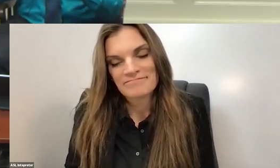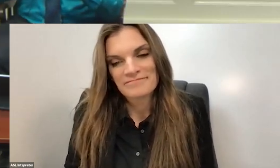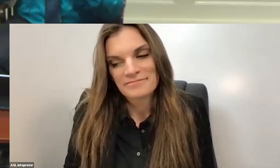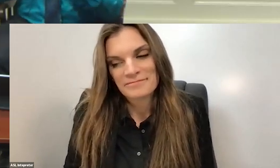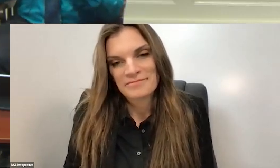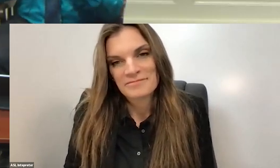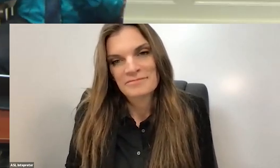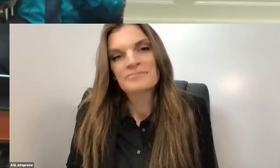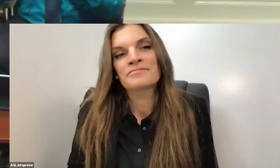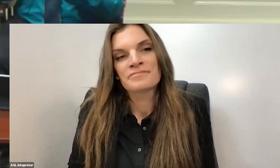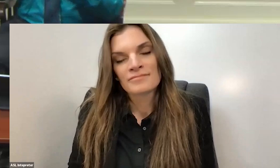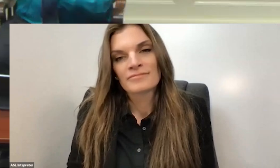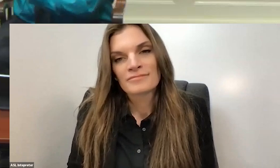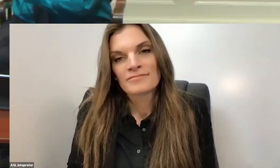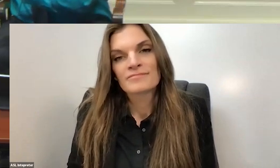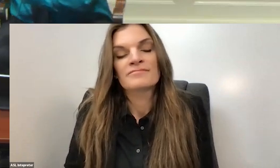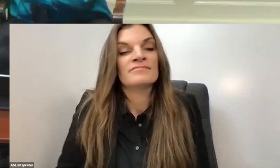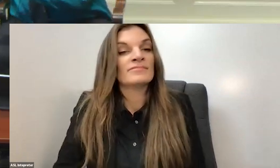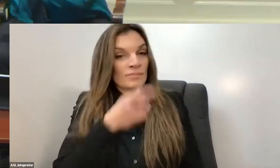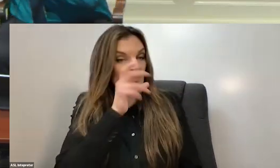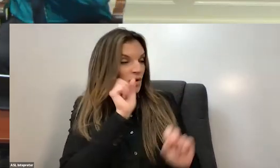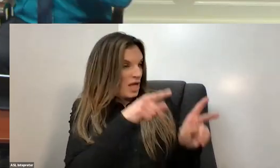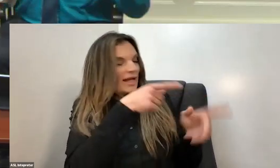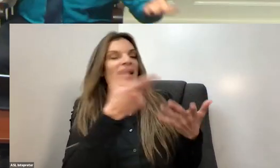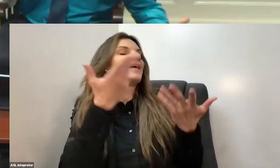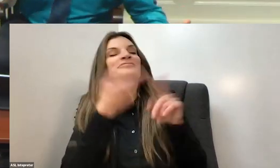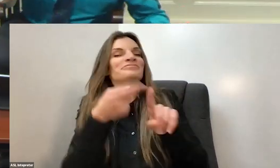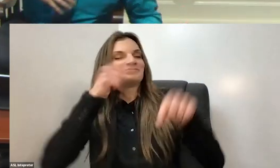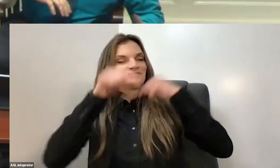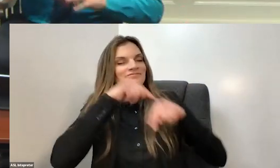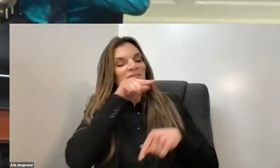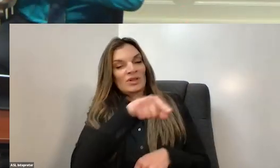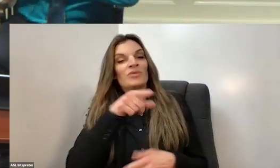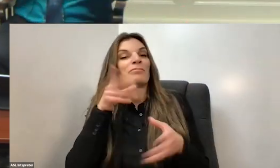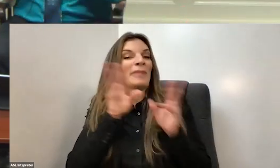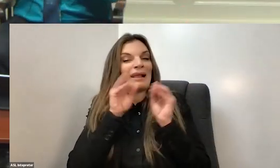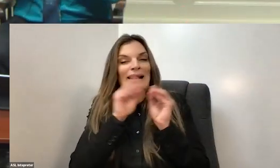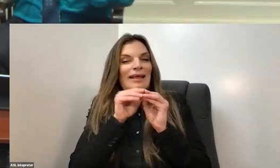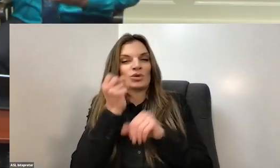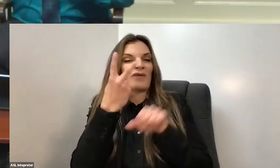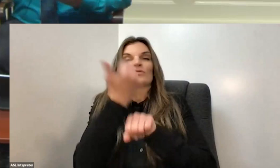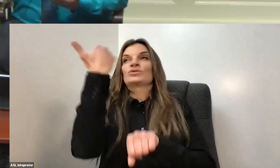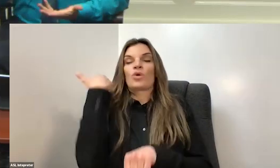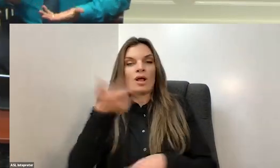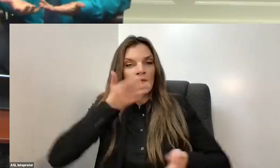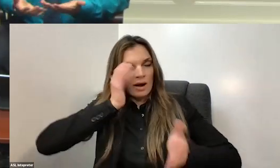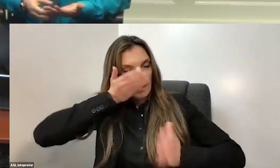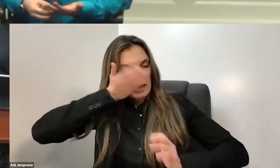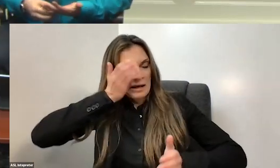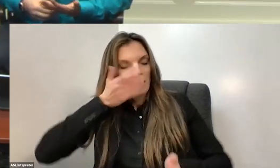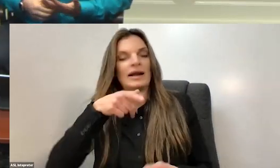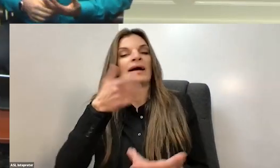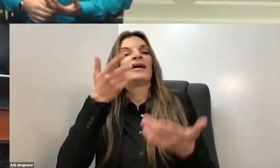it started as you nodding off in a meeting 12 years ago, right? It's grown into this huge worldwide